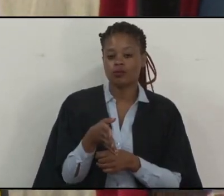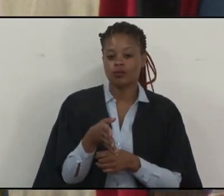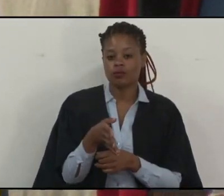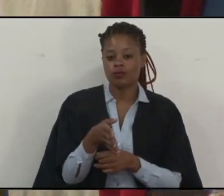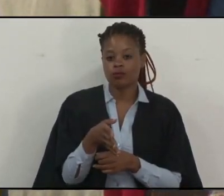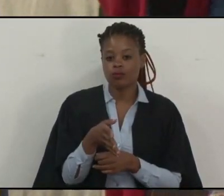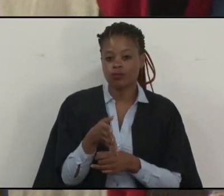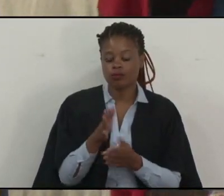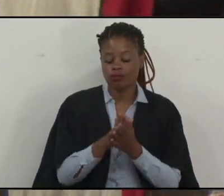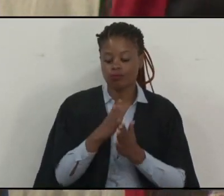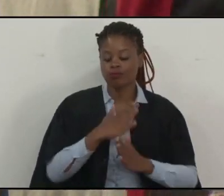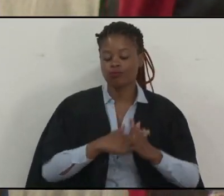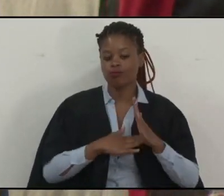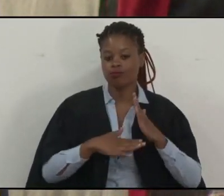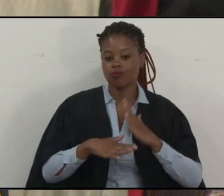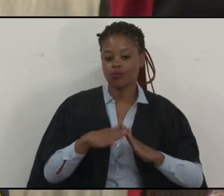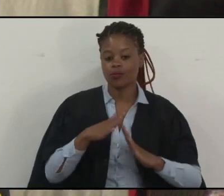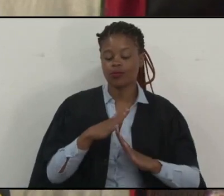determination,